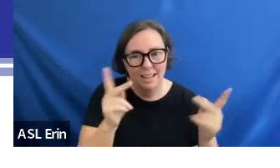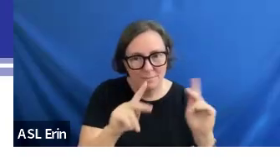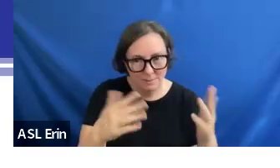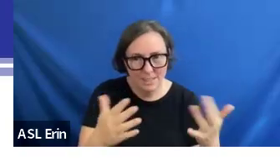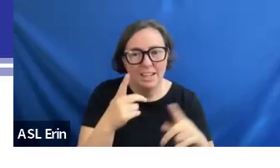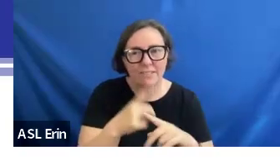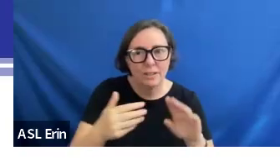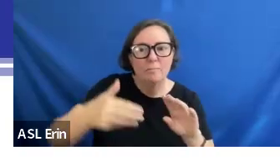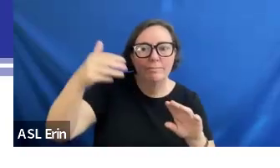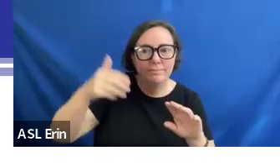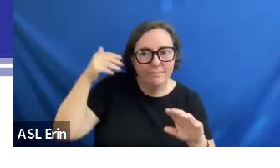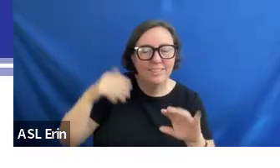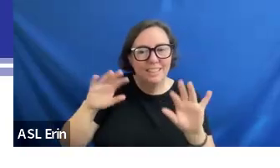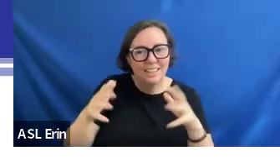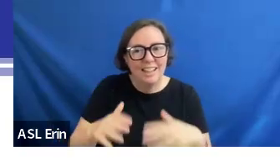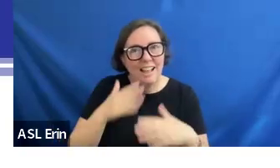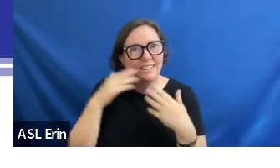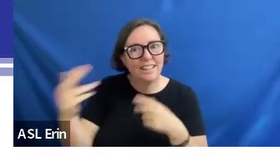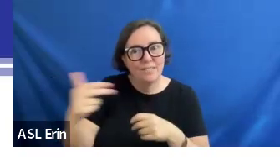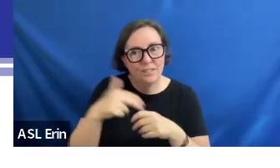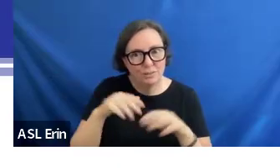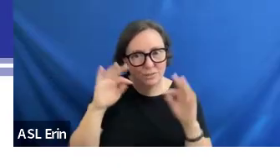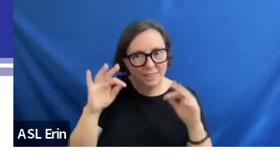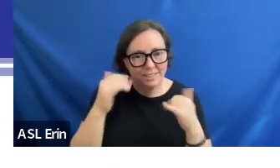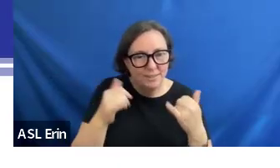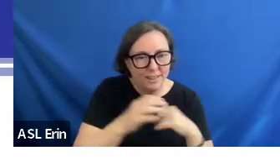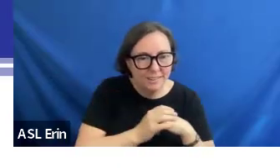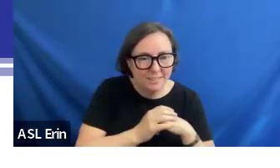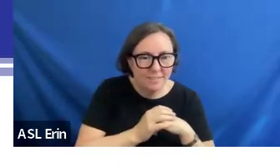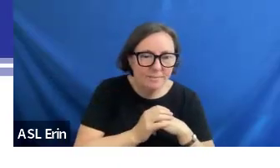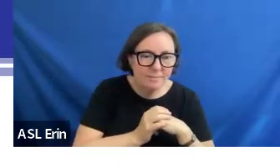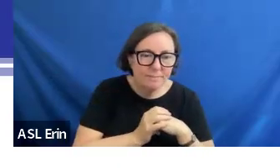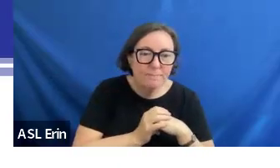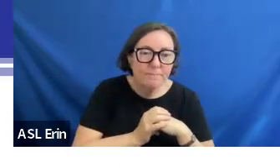from previous cohorts. So thank you folks for attending.